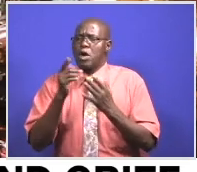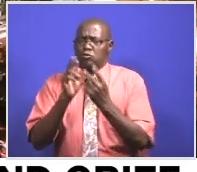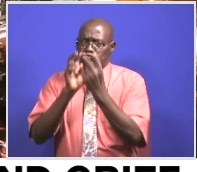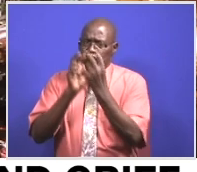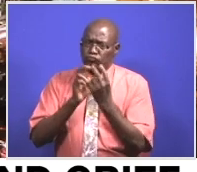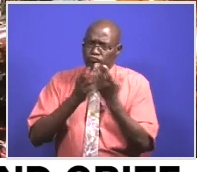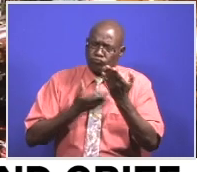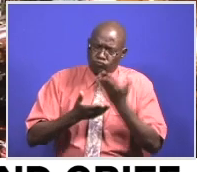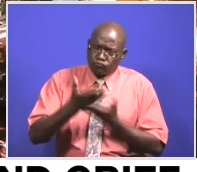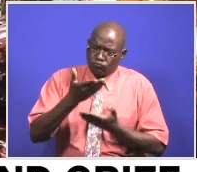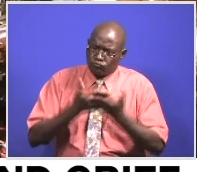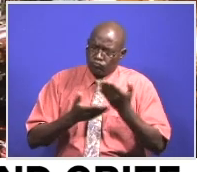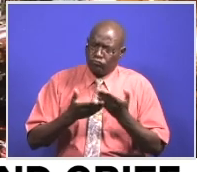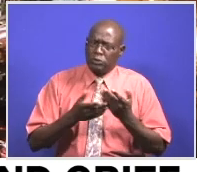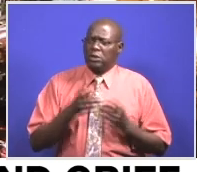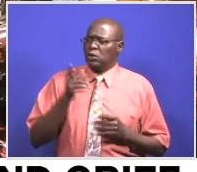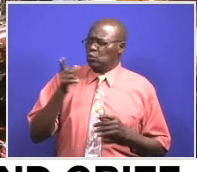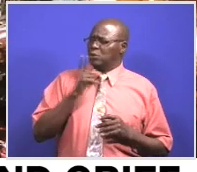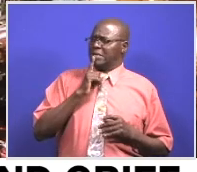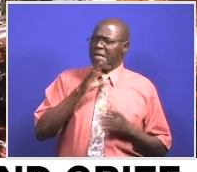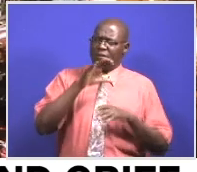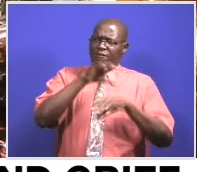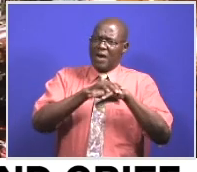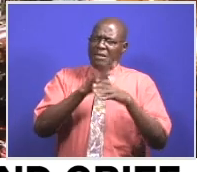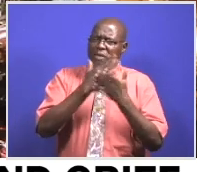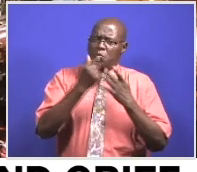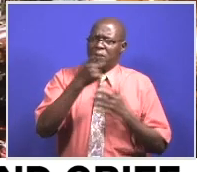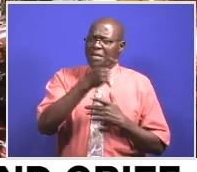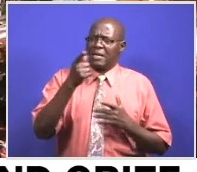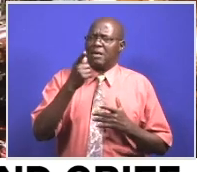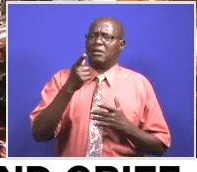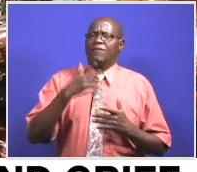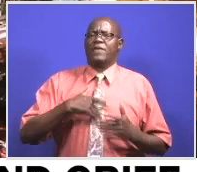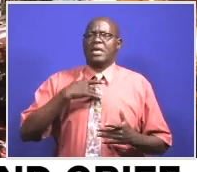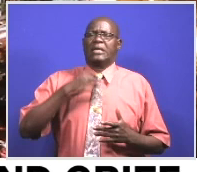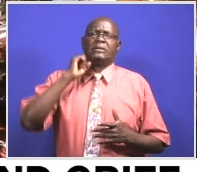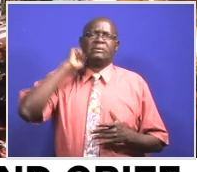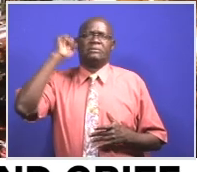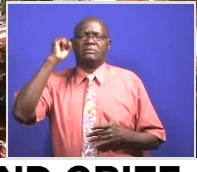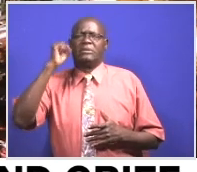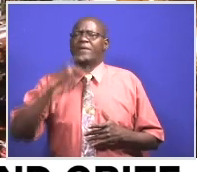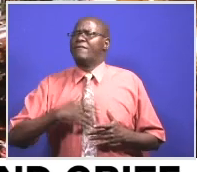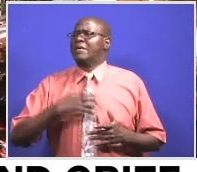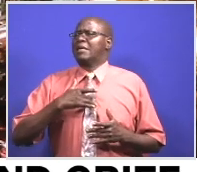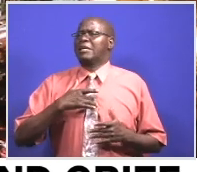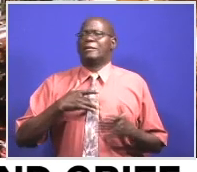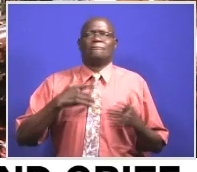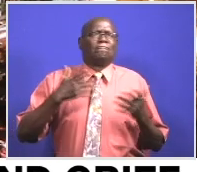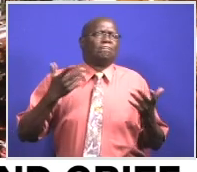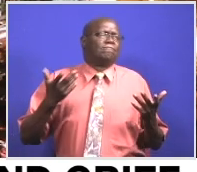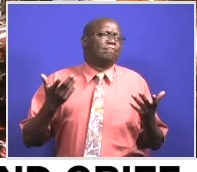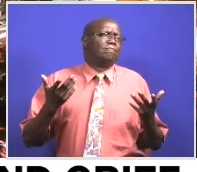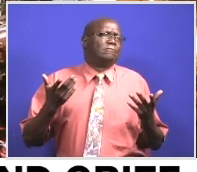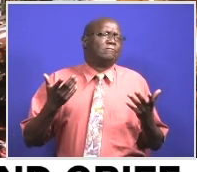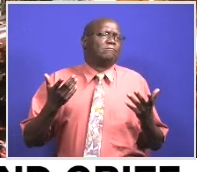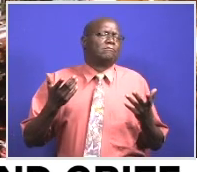you talk about find someone, there's someone out there feeling suicidal and they don't feel like they have a safe space